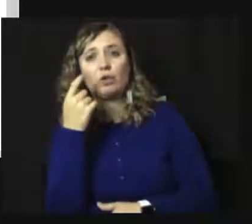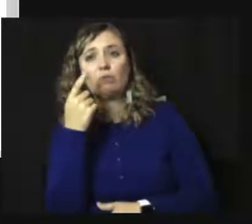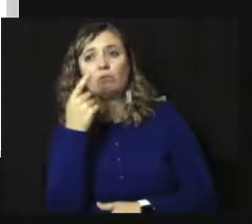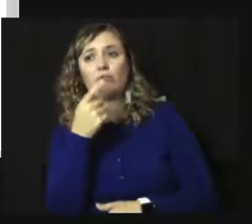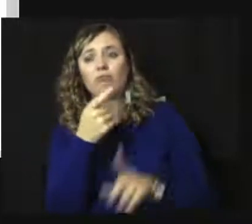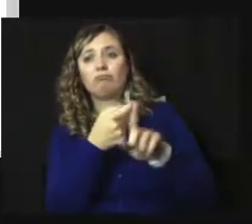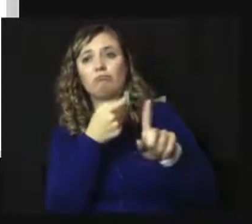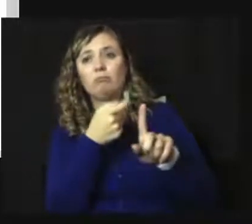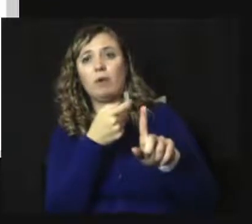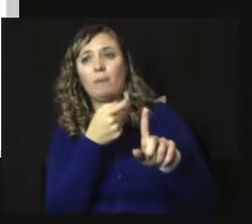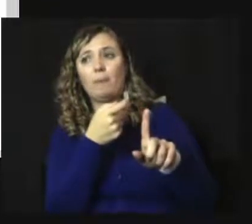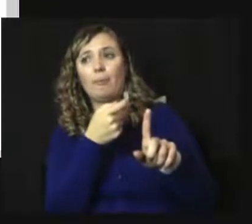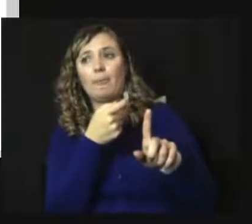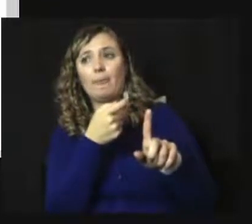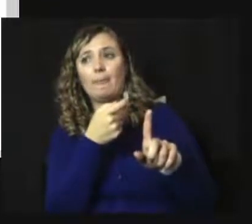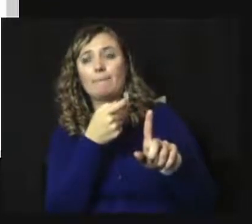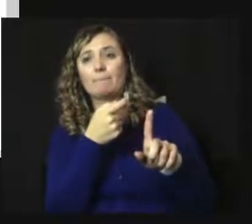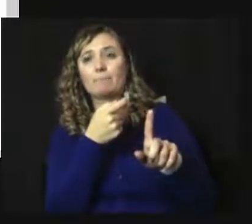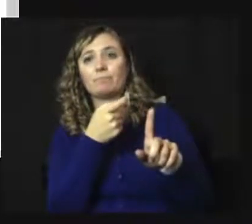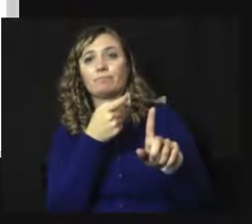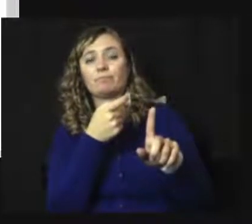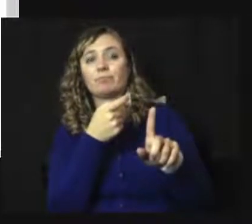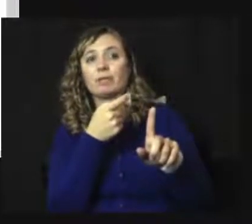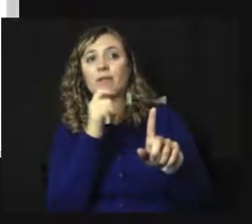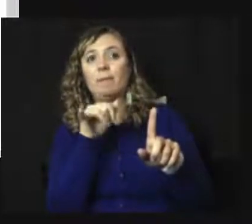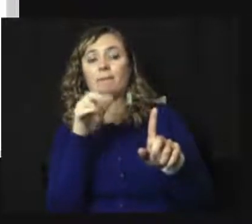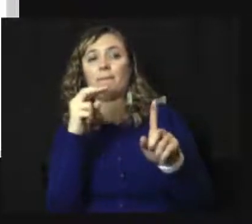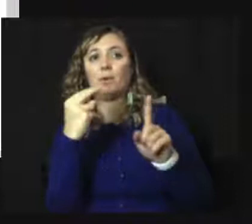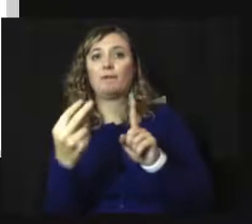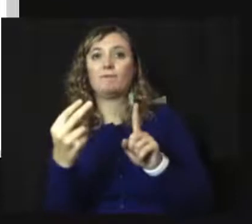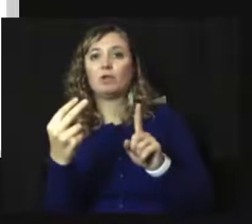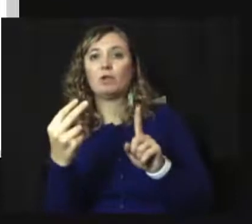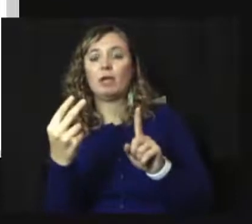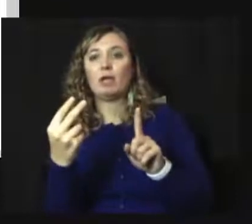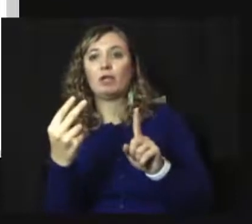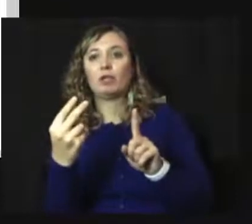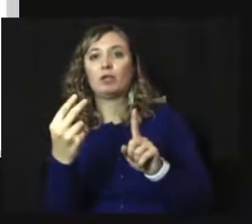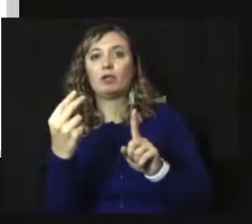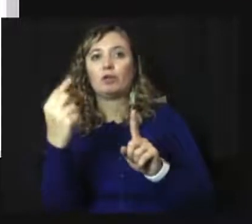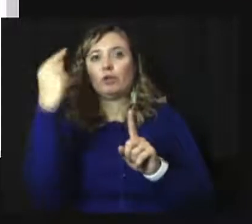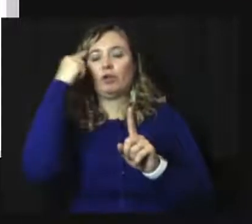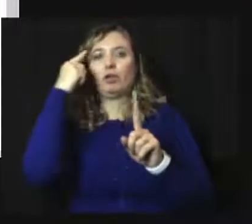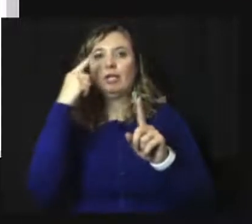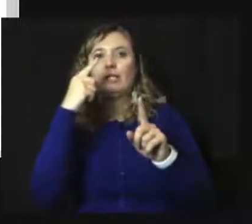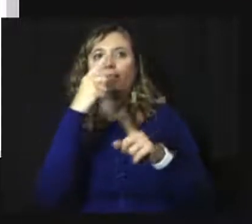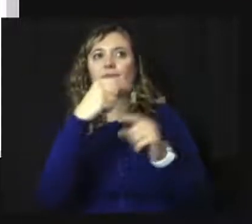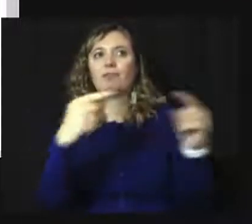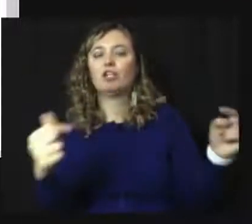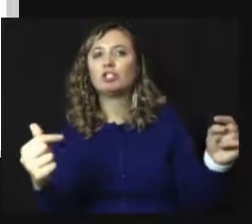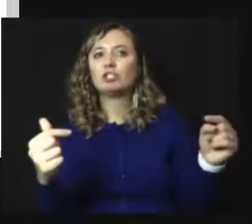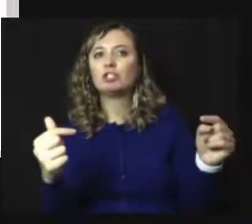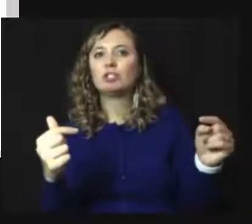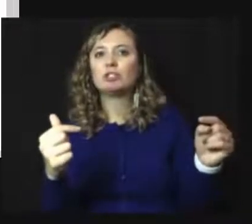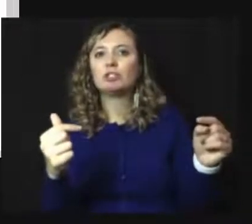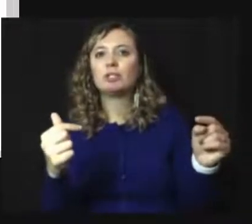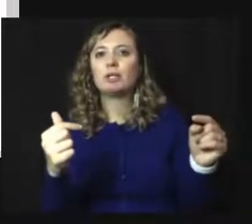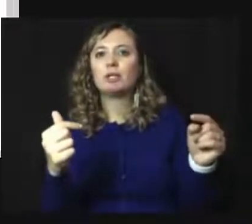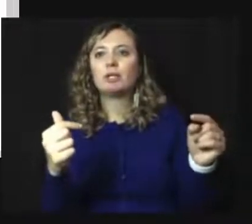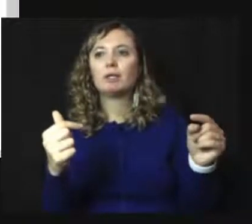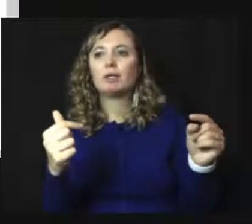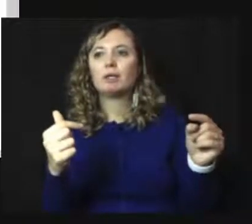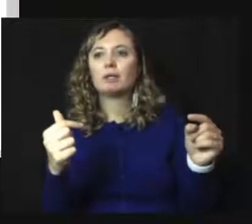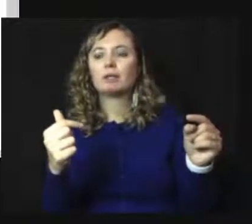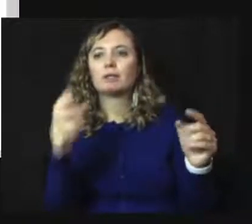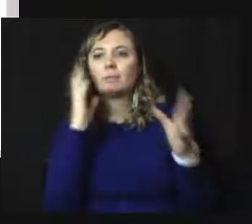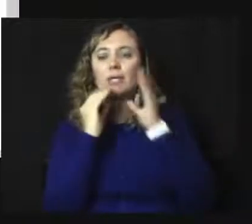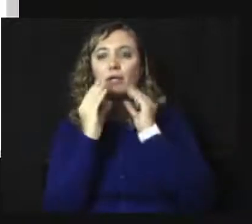main character is the neurodivergent character who's maybe talking about their experience in the situation. But Sheldon